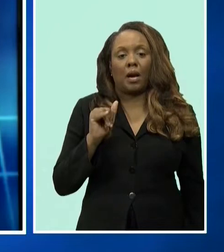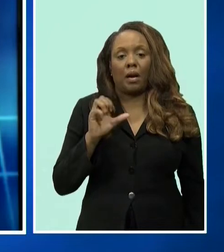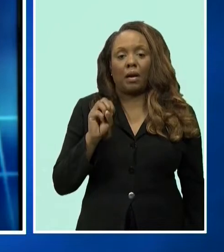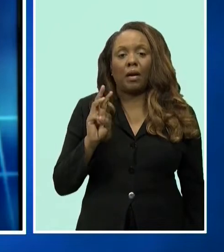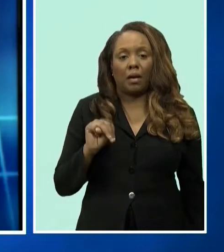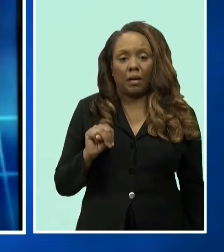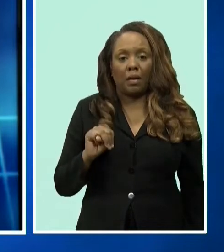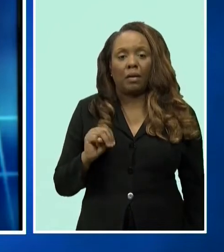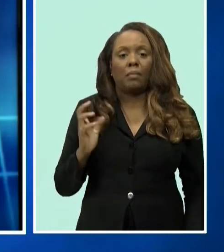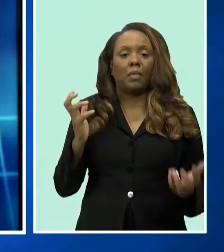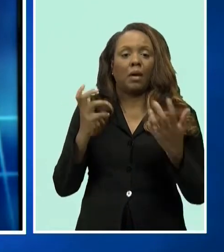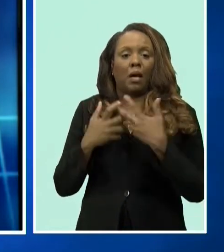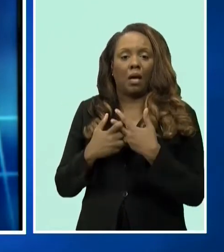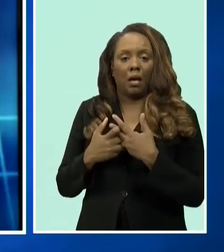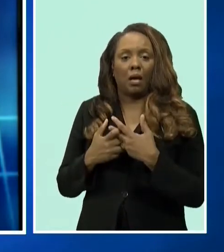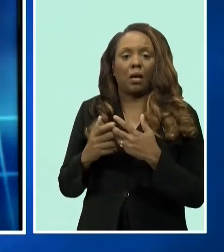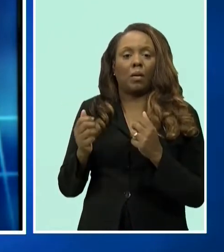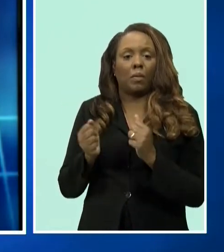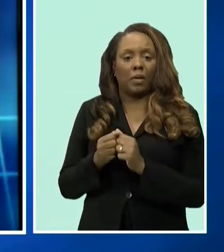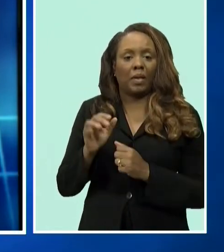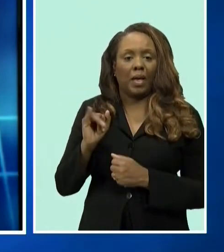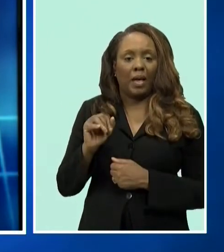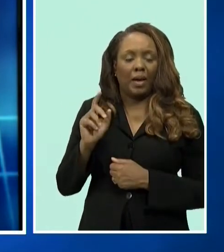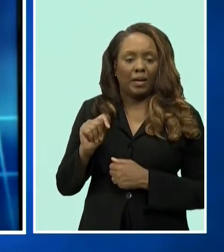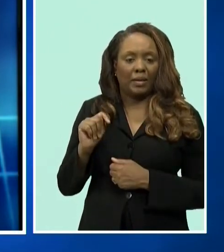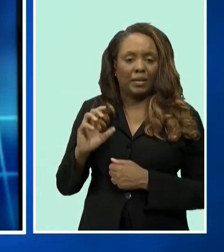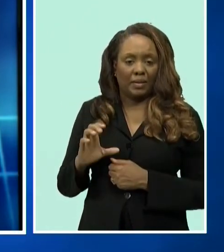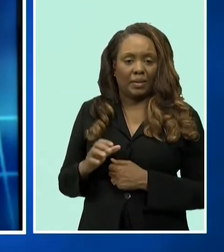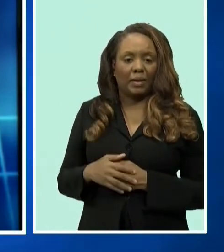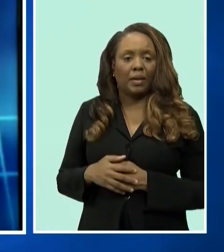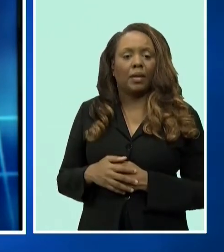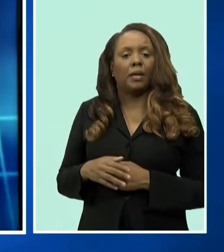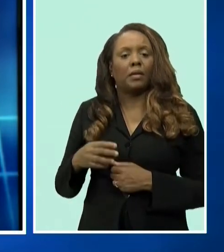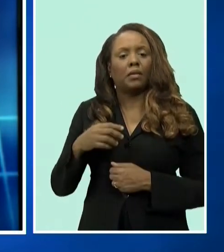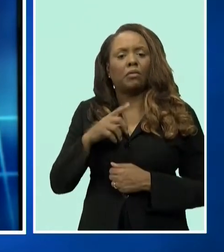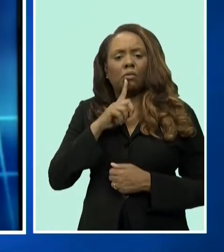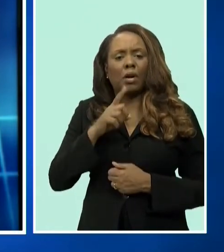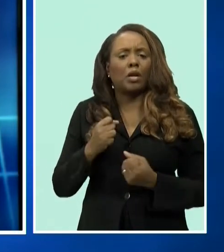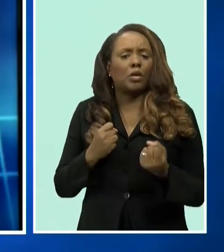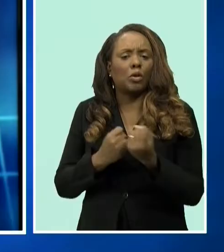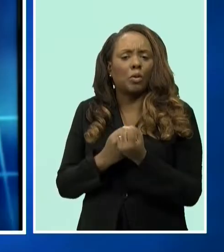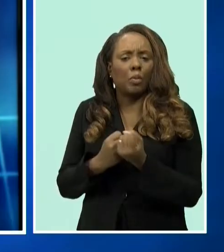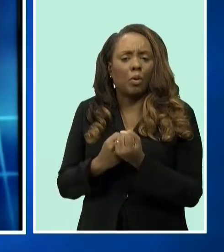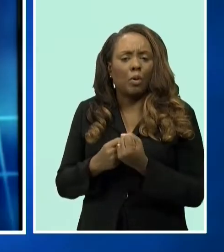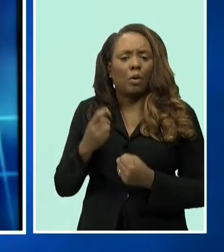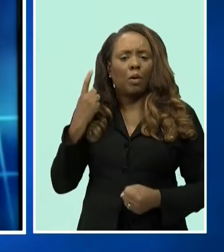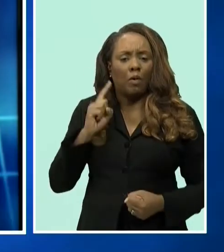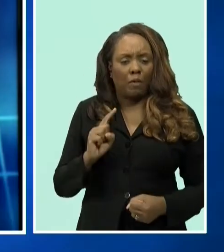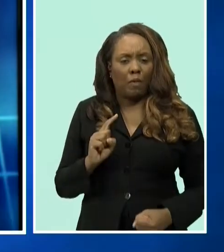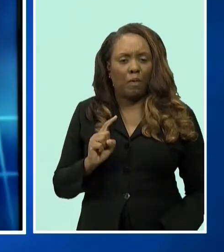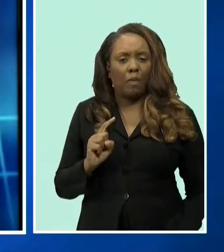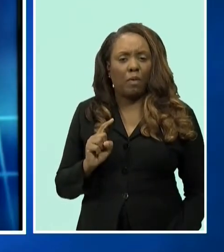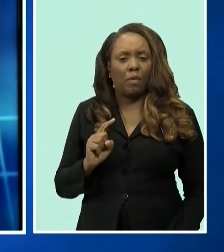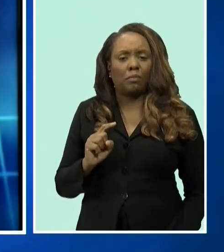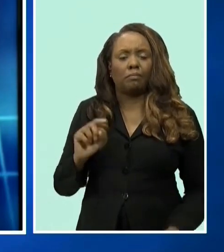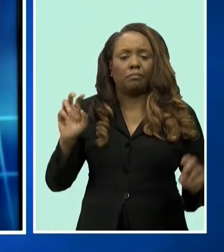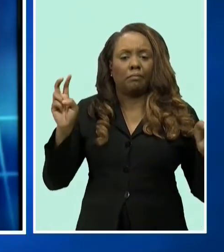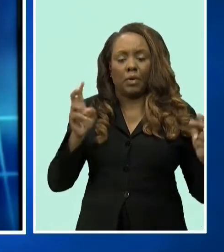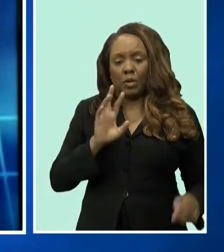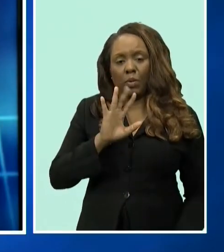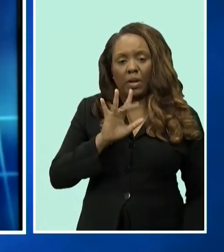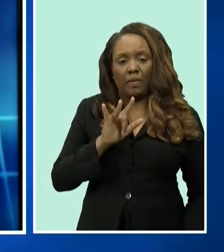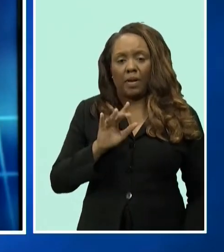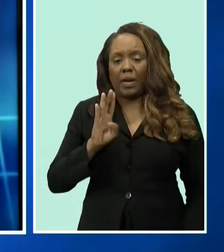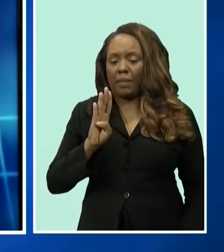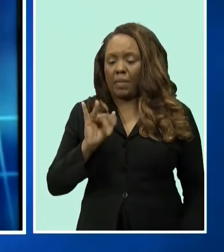International Trade Center, whose executive director, Pamela Coke Hamilton, has voiced her support for the bloc's 25 by 25